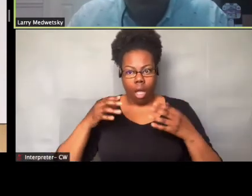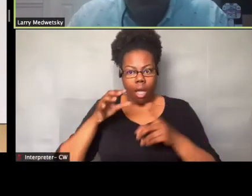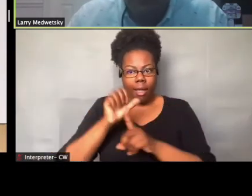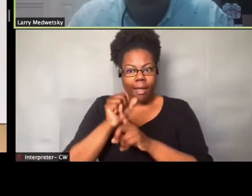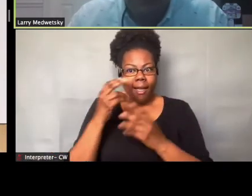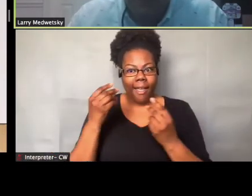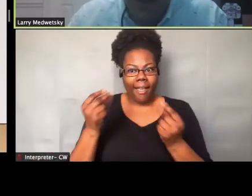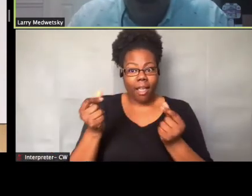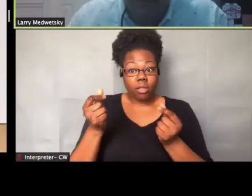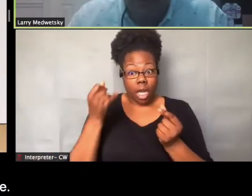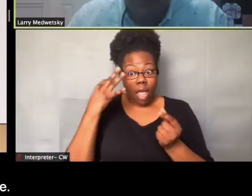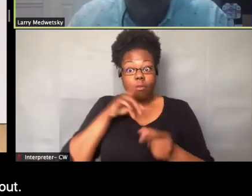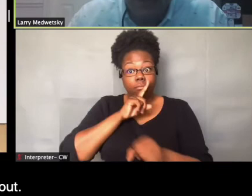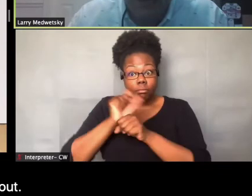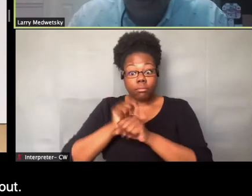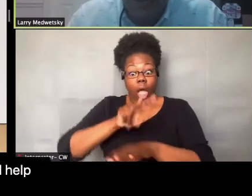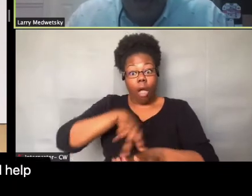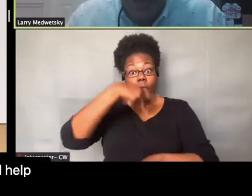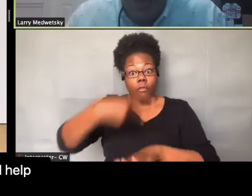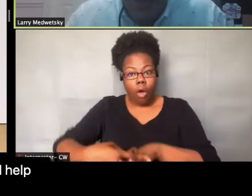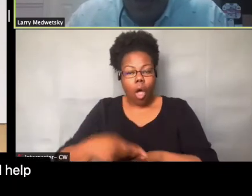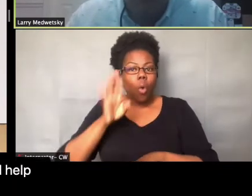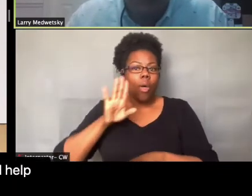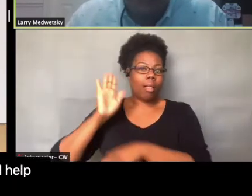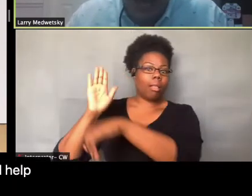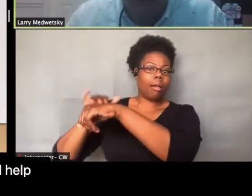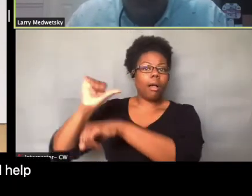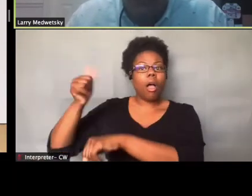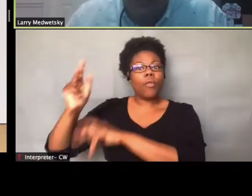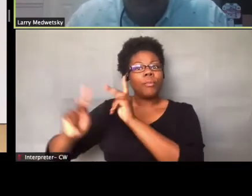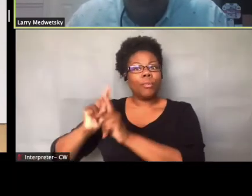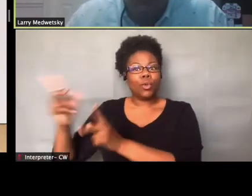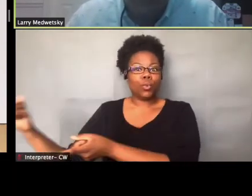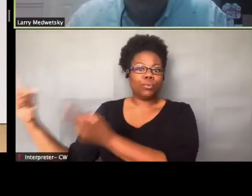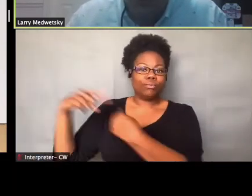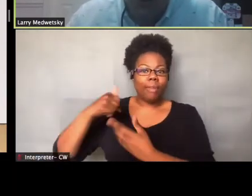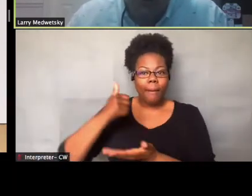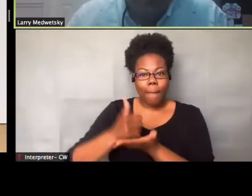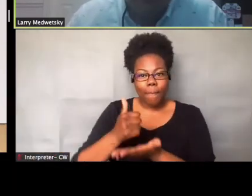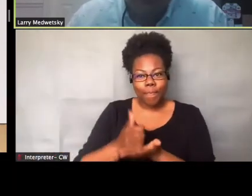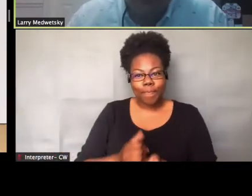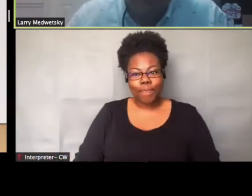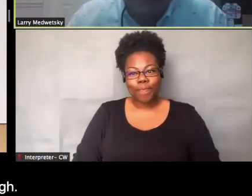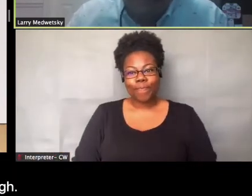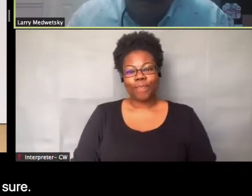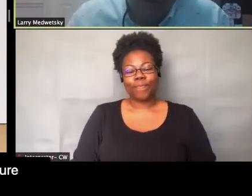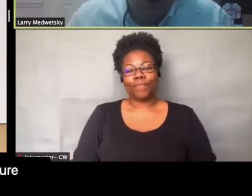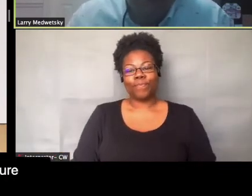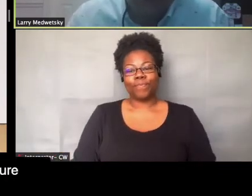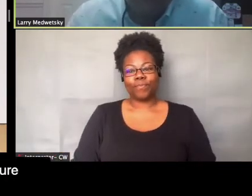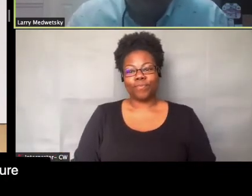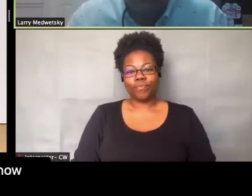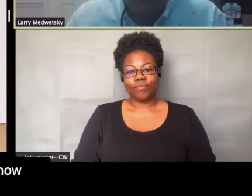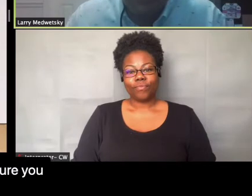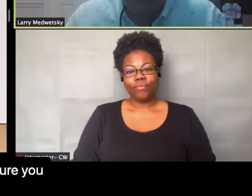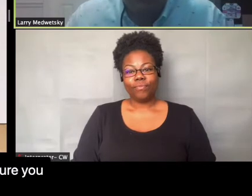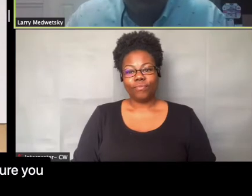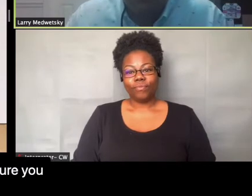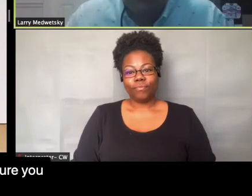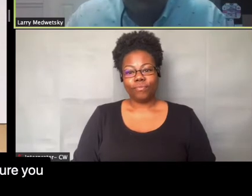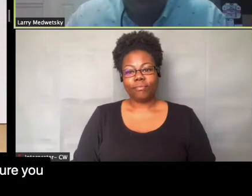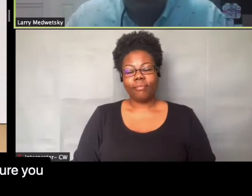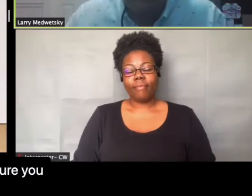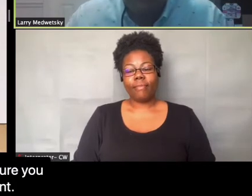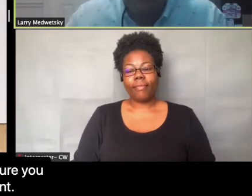other people to come help you. And what it's actually done, we know, and I'm sure you, and hopefully you've been to